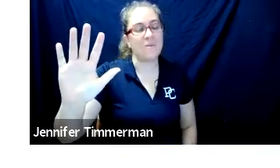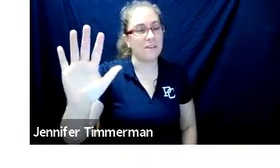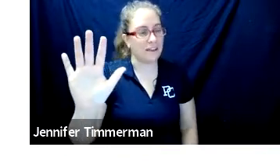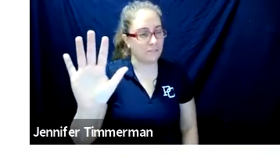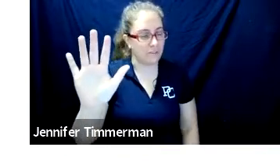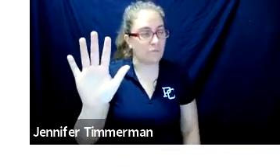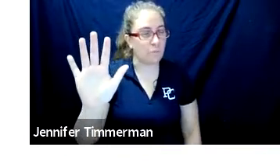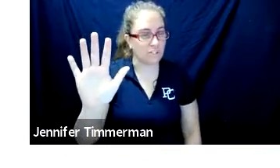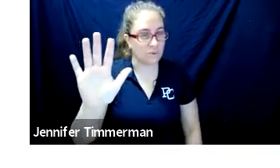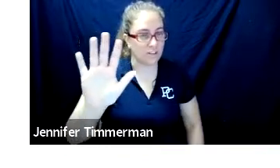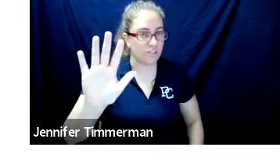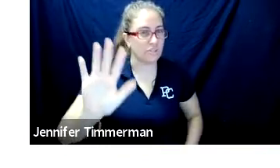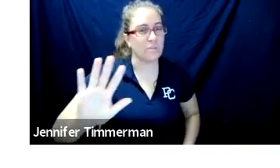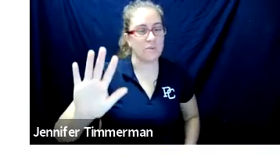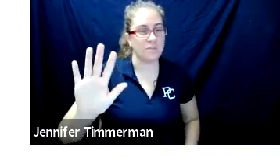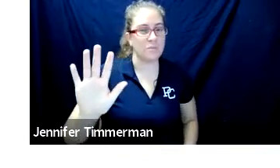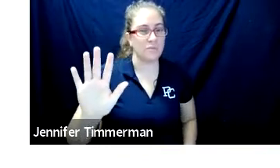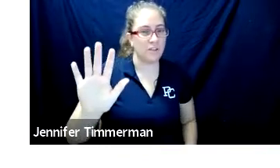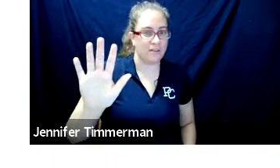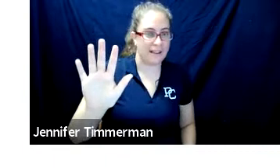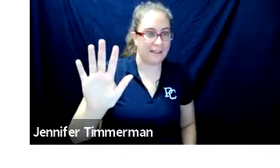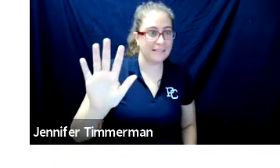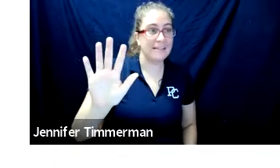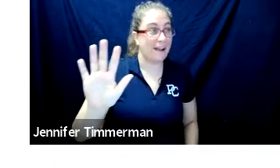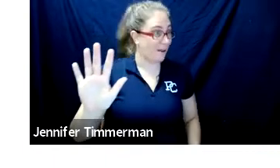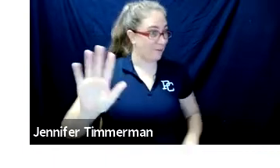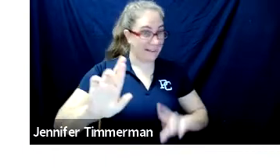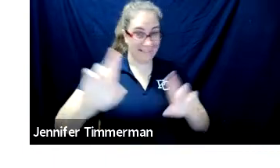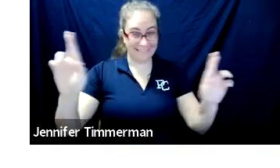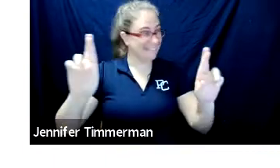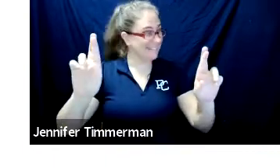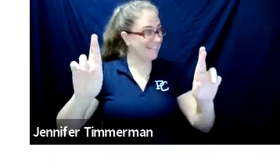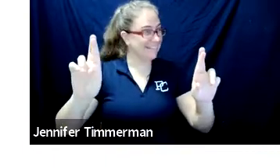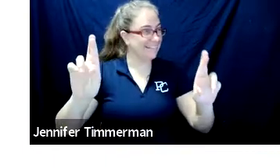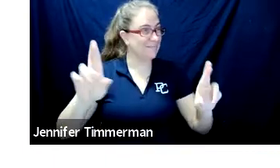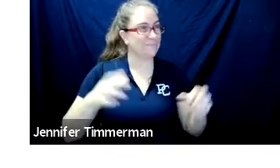And that way you got a feel for which direction you're supposed to be moving your hands. Are you ready?